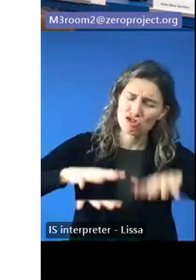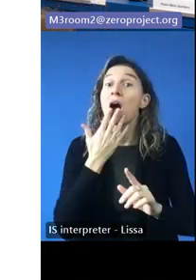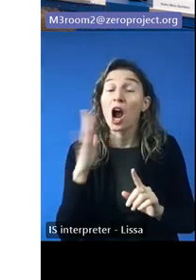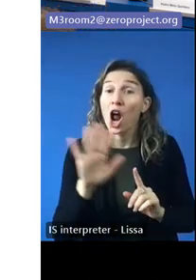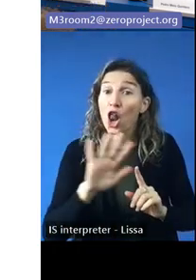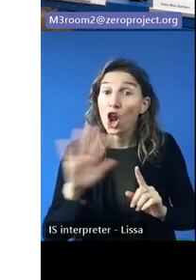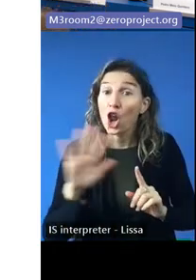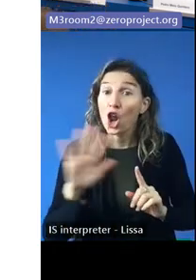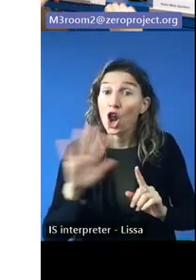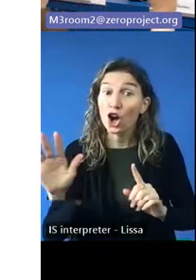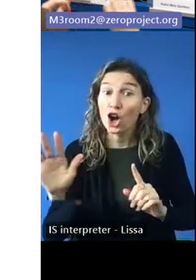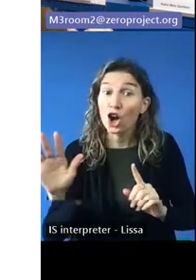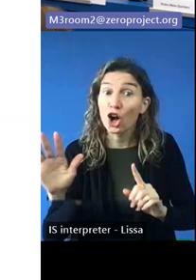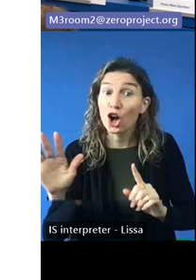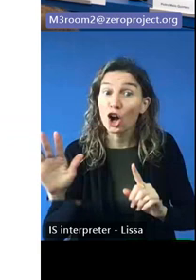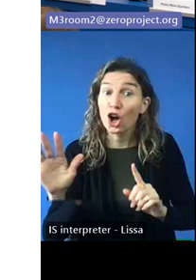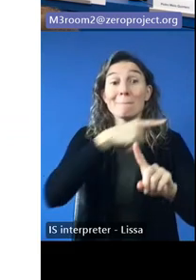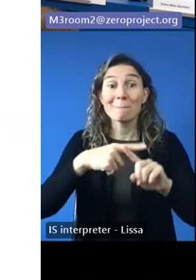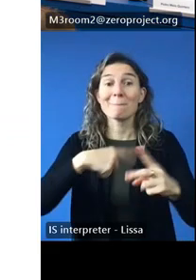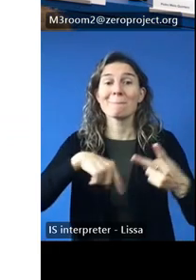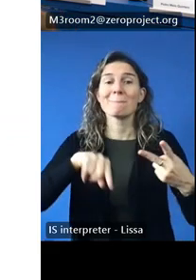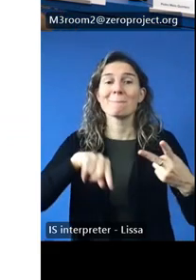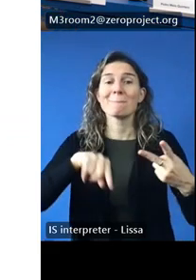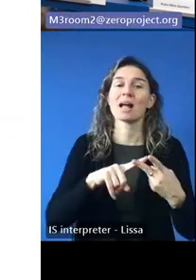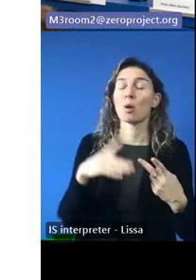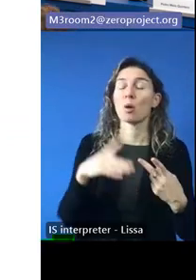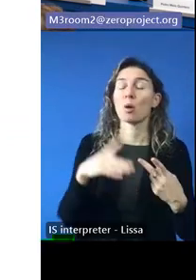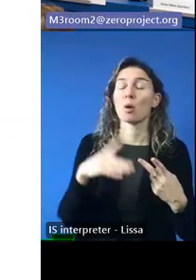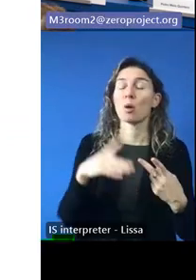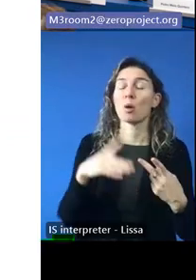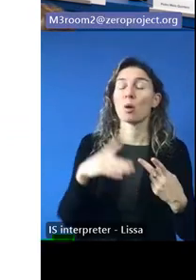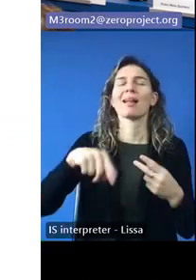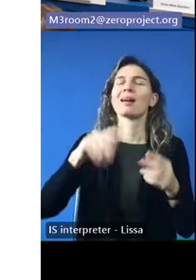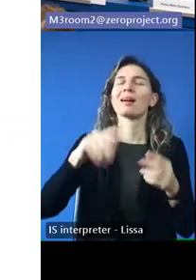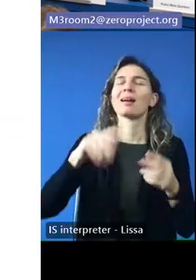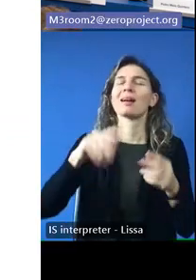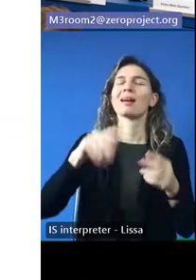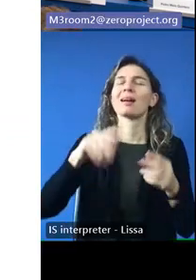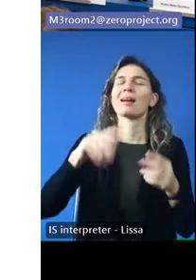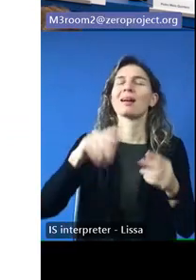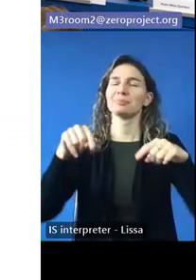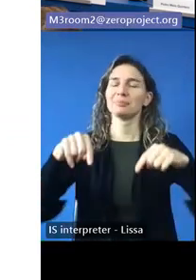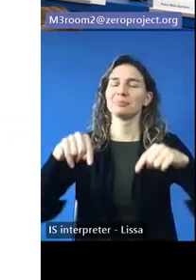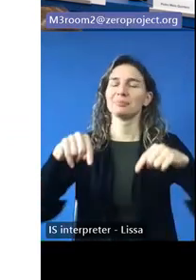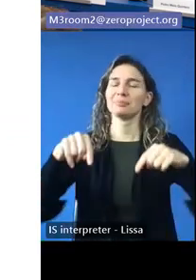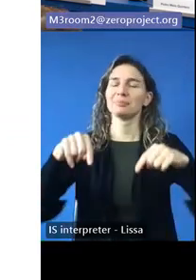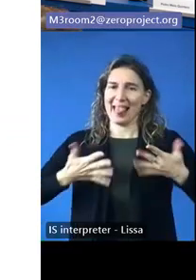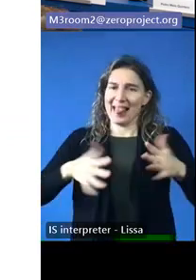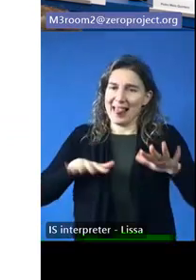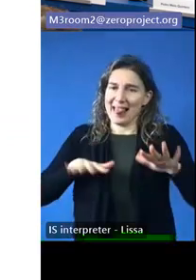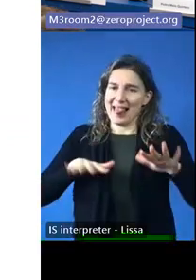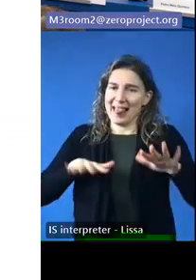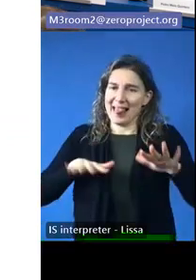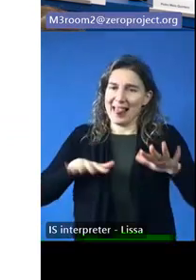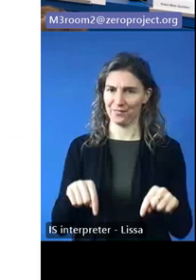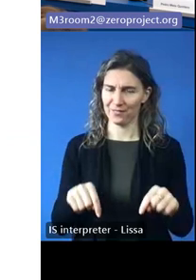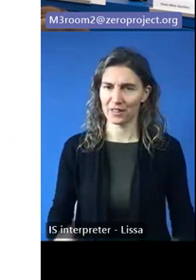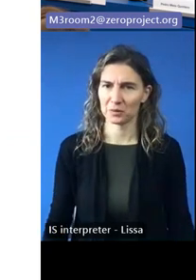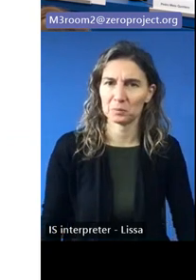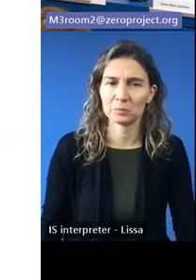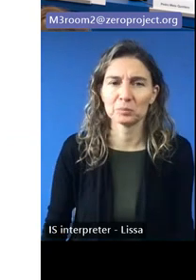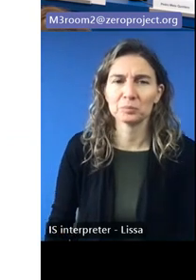means residence, the place where one lives. And the Morada app is a space where women with disabilities can